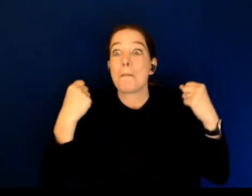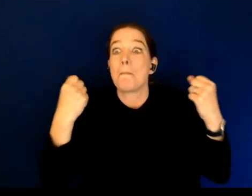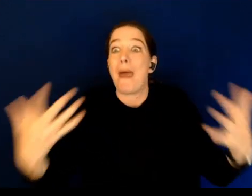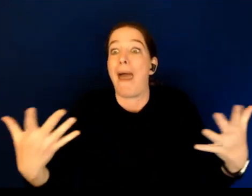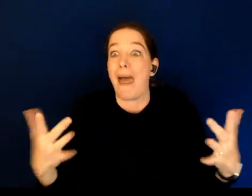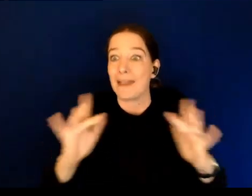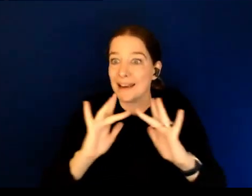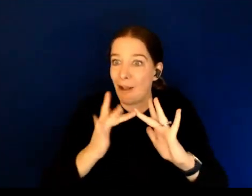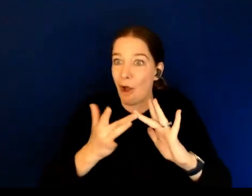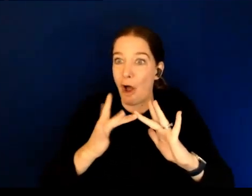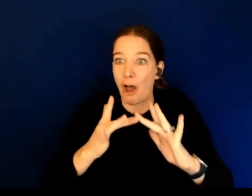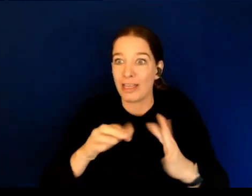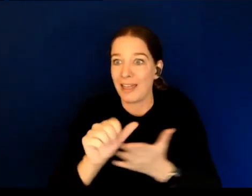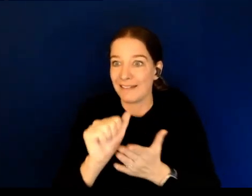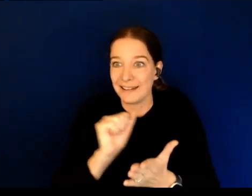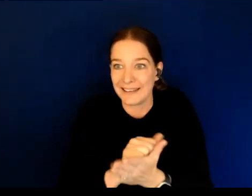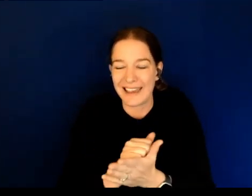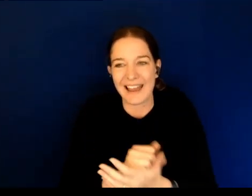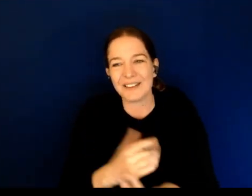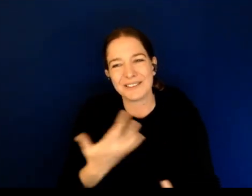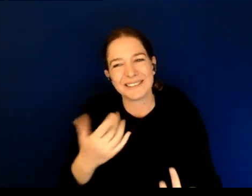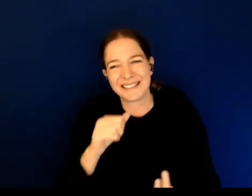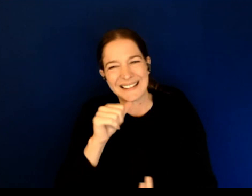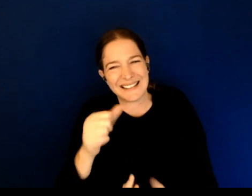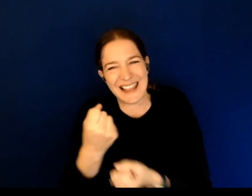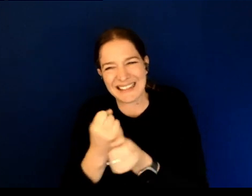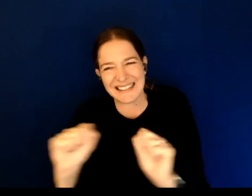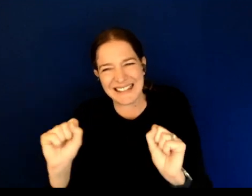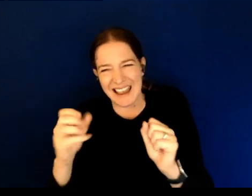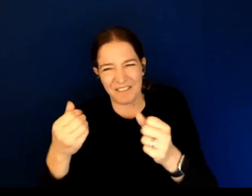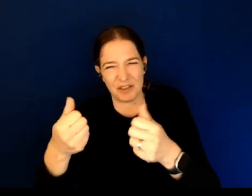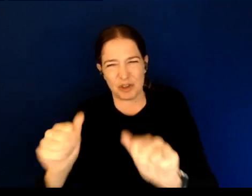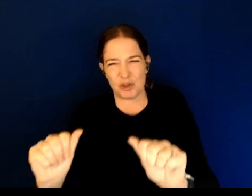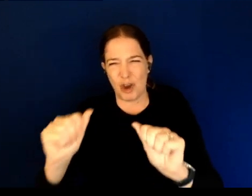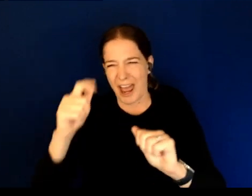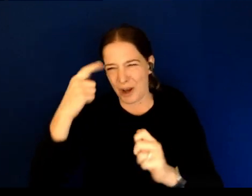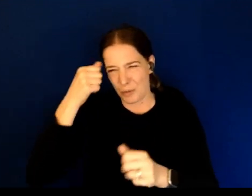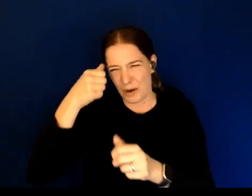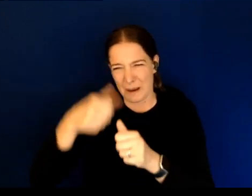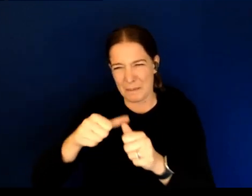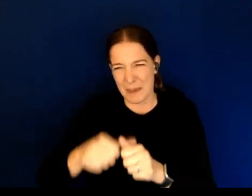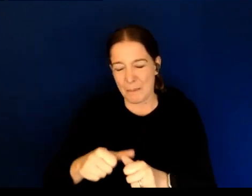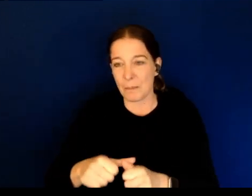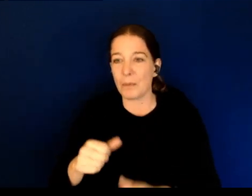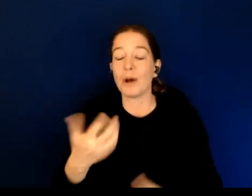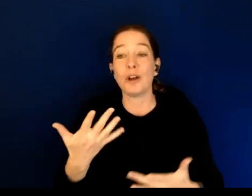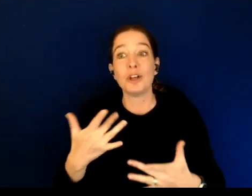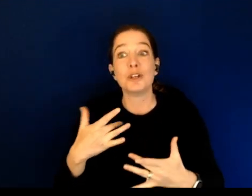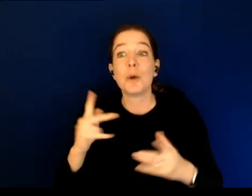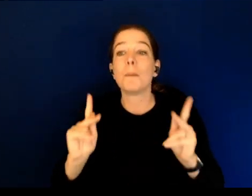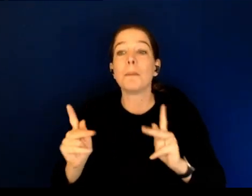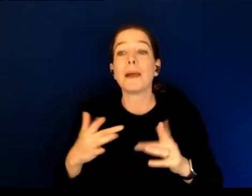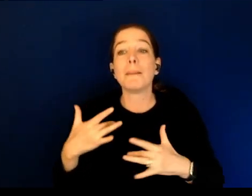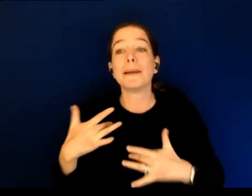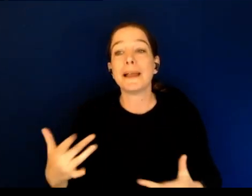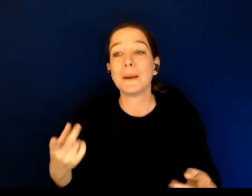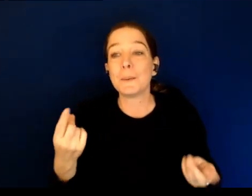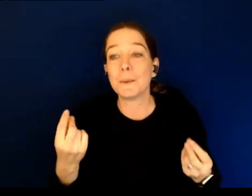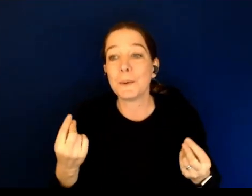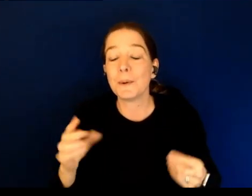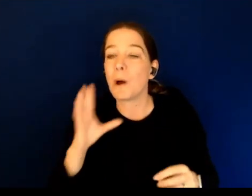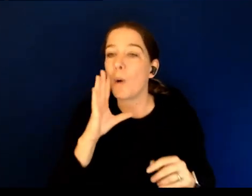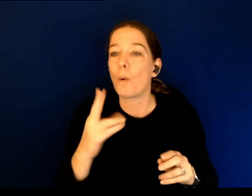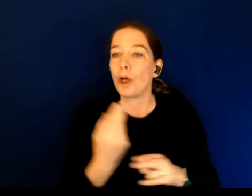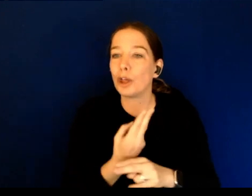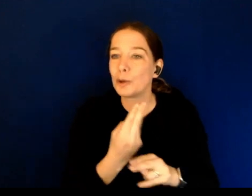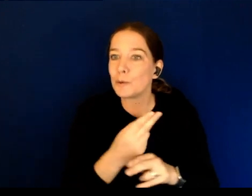is impractical and unsafe. Usually, they will end up reusing the same weak password for their